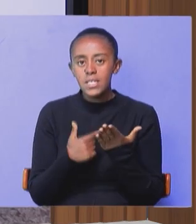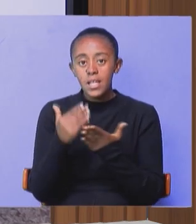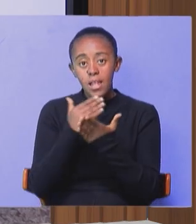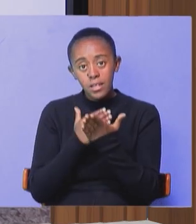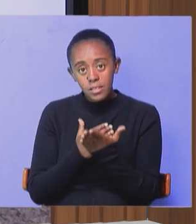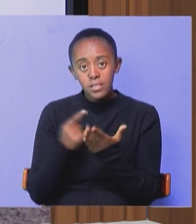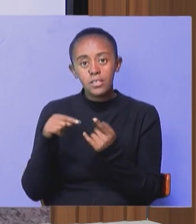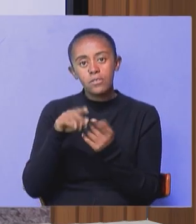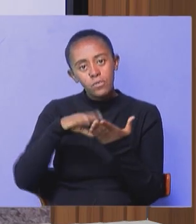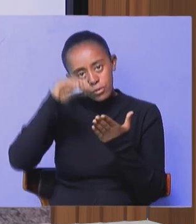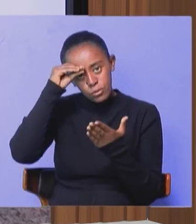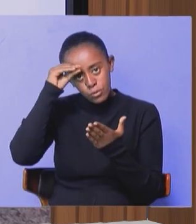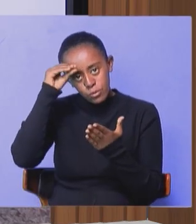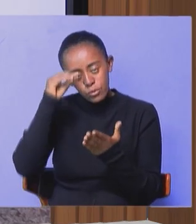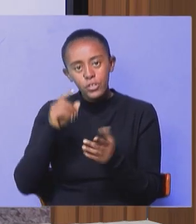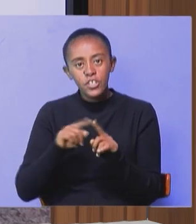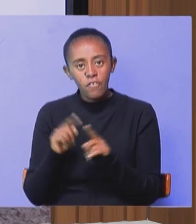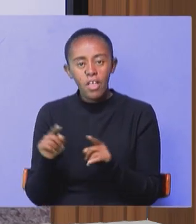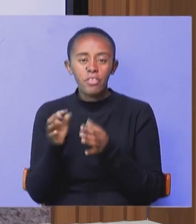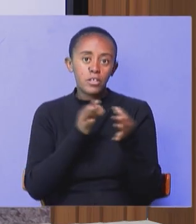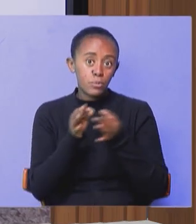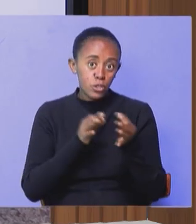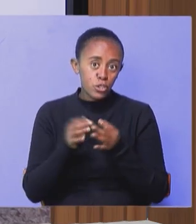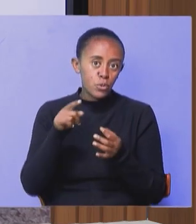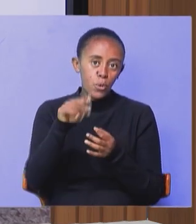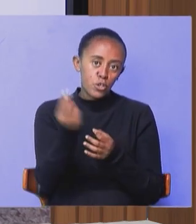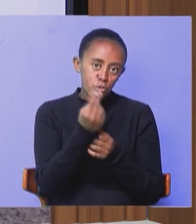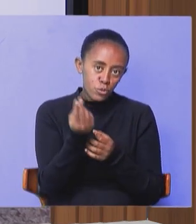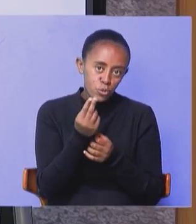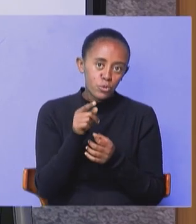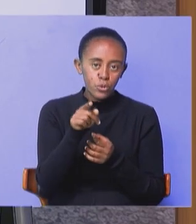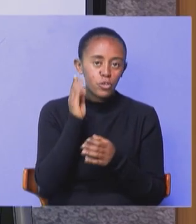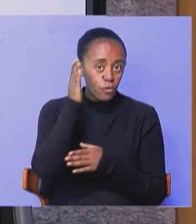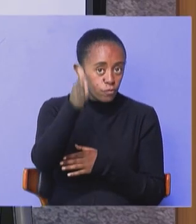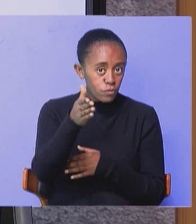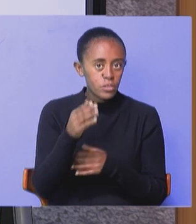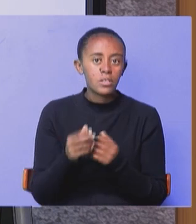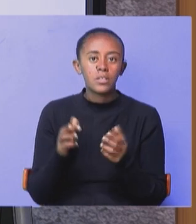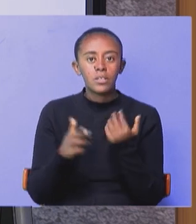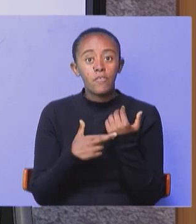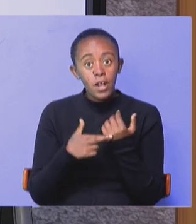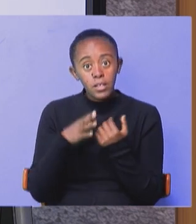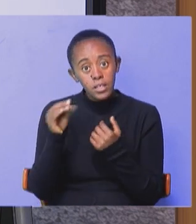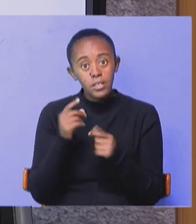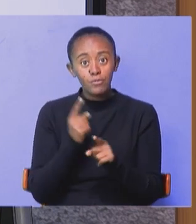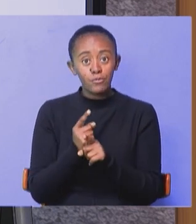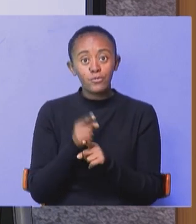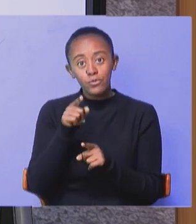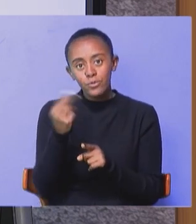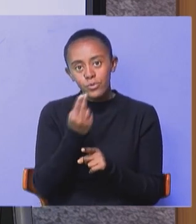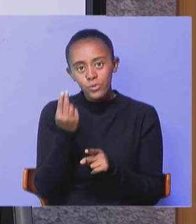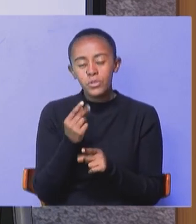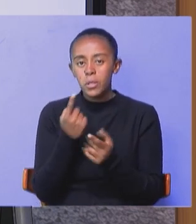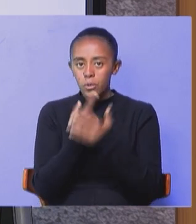and you have gotten different expressions that you could use for future reference. And I'm sure you will use them when you